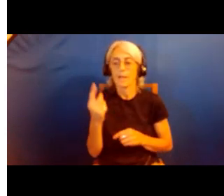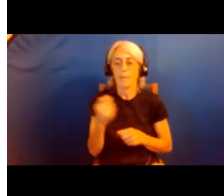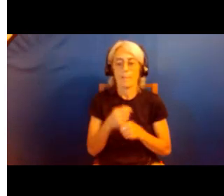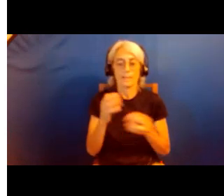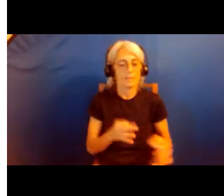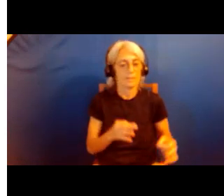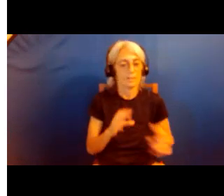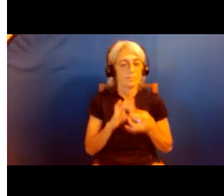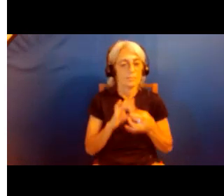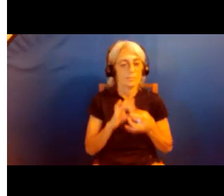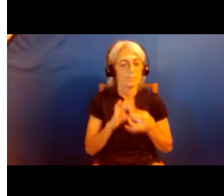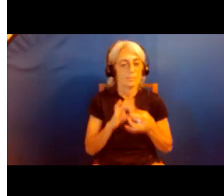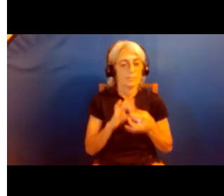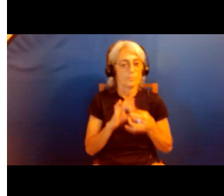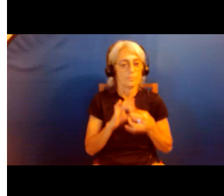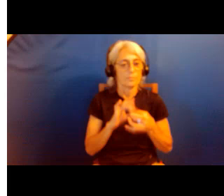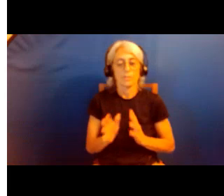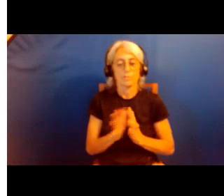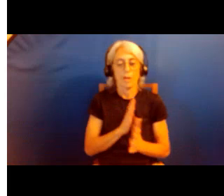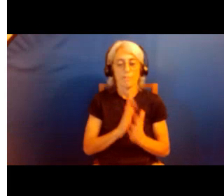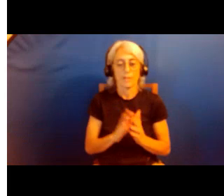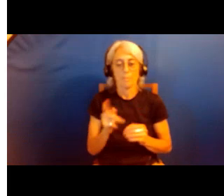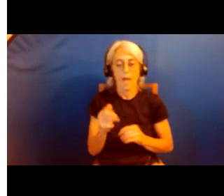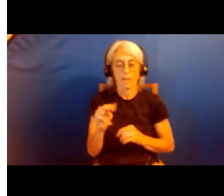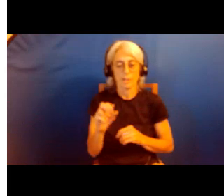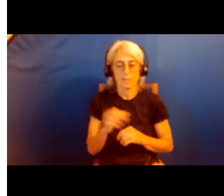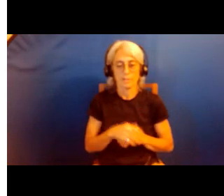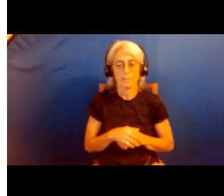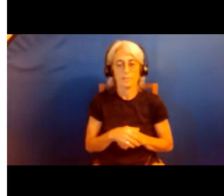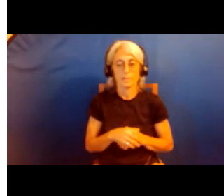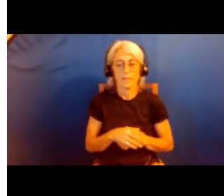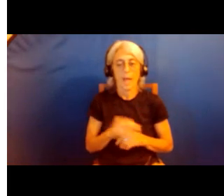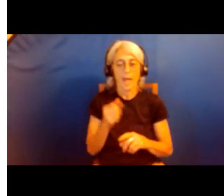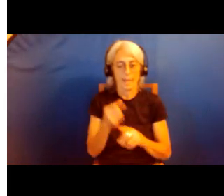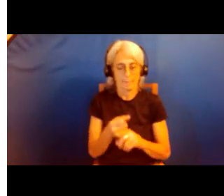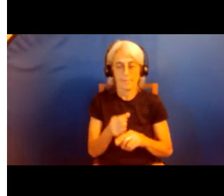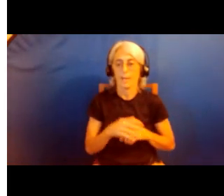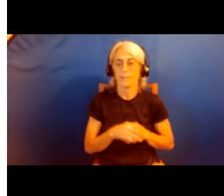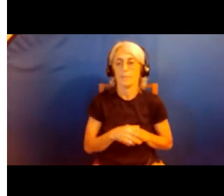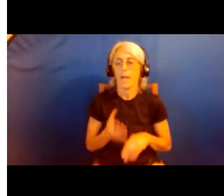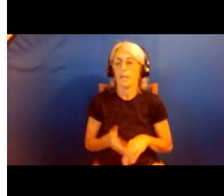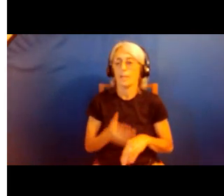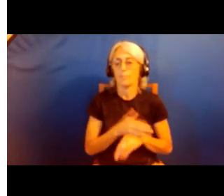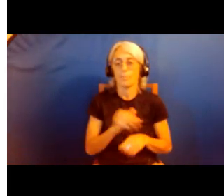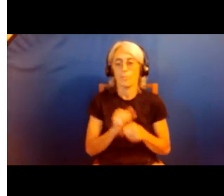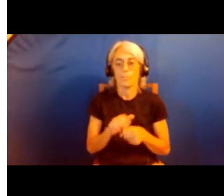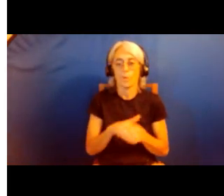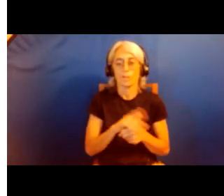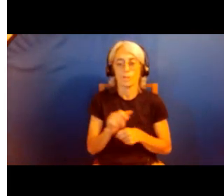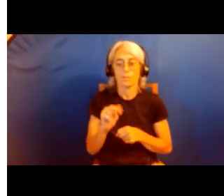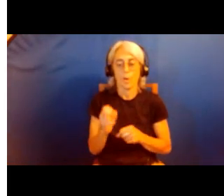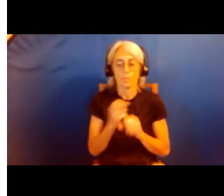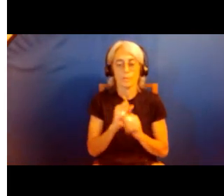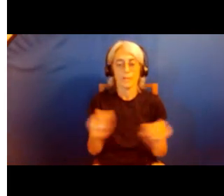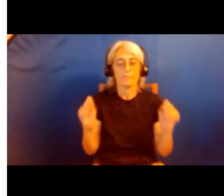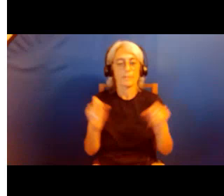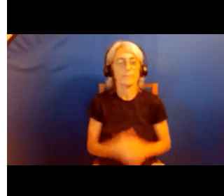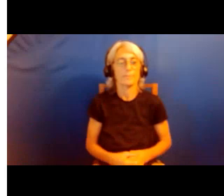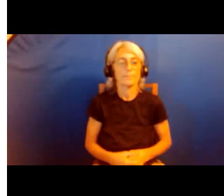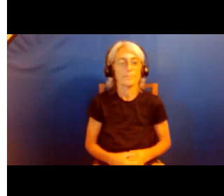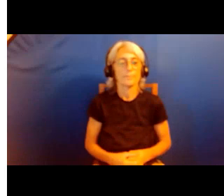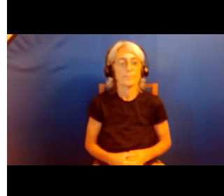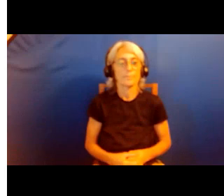to analyzing traffic patterns and impacts, as well as improving work zone safety. This project alone